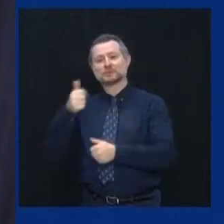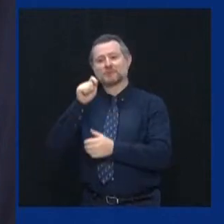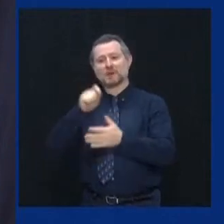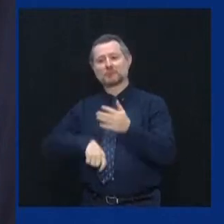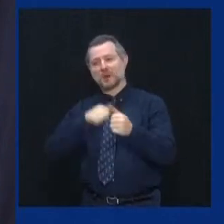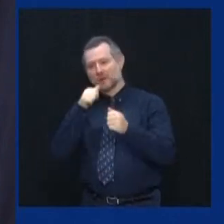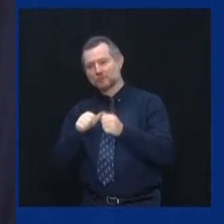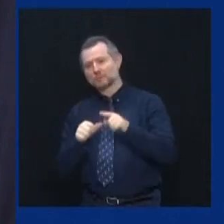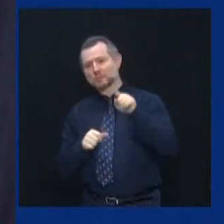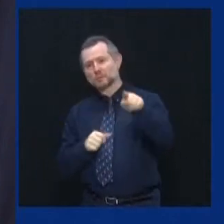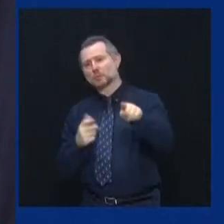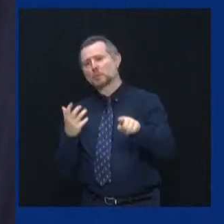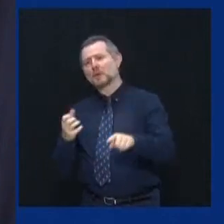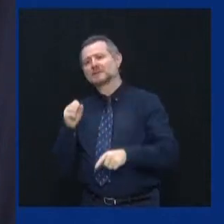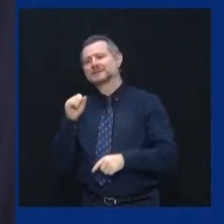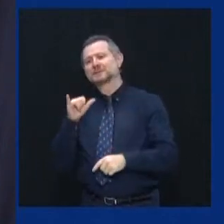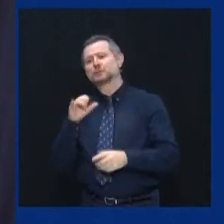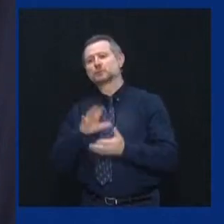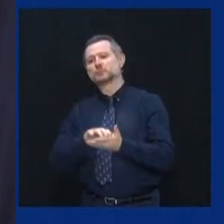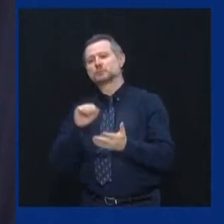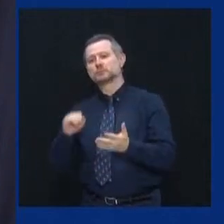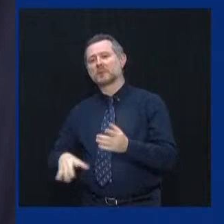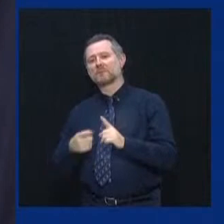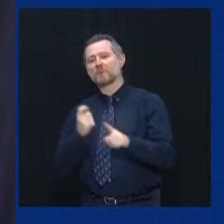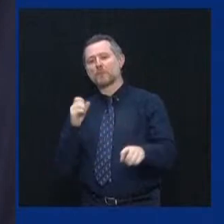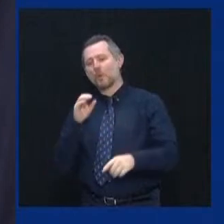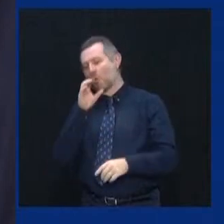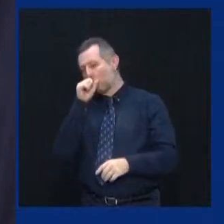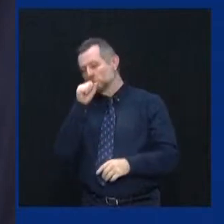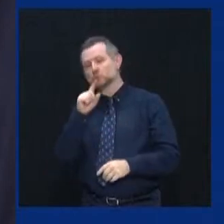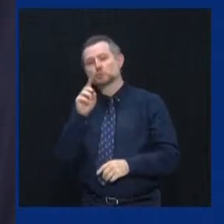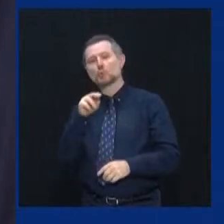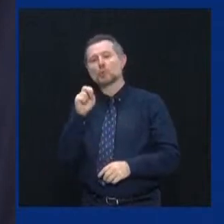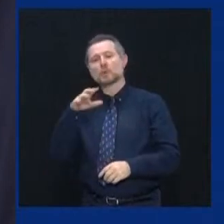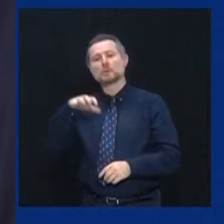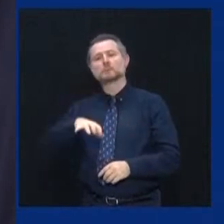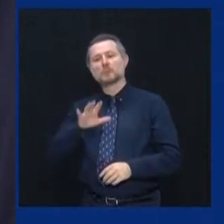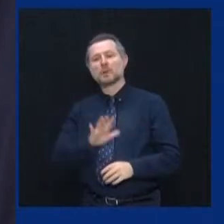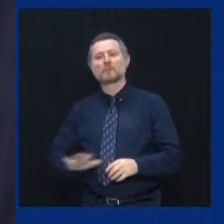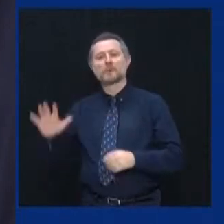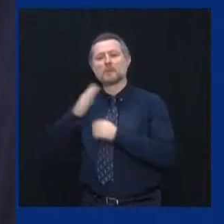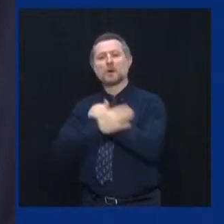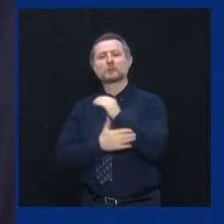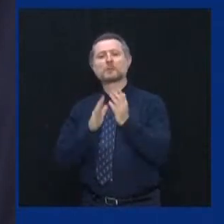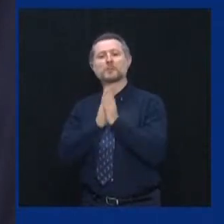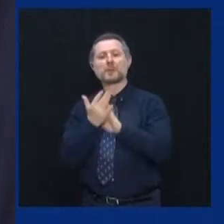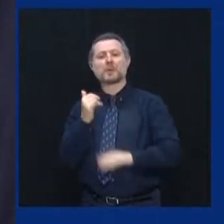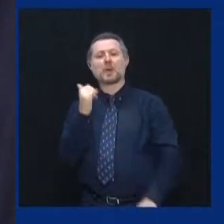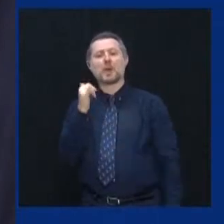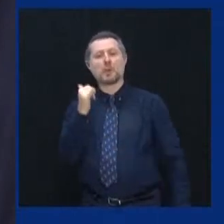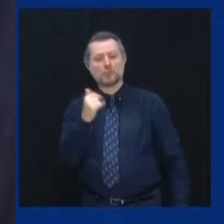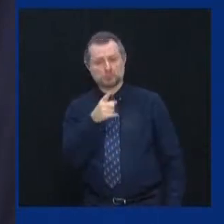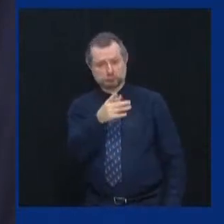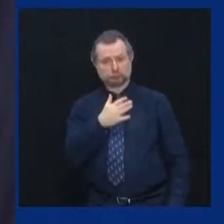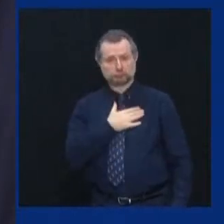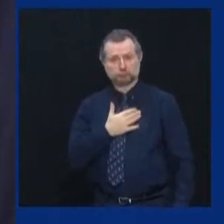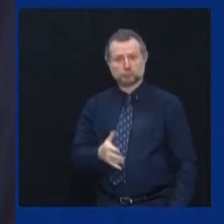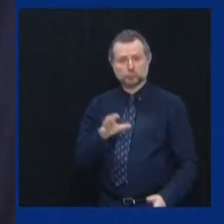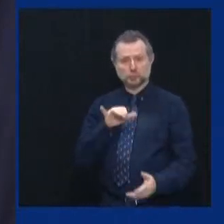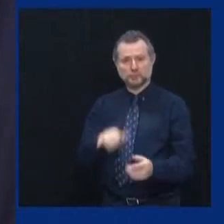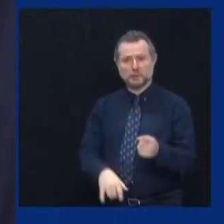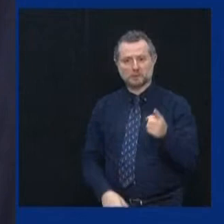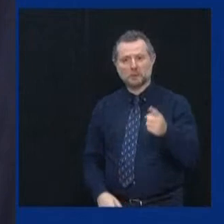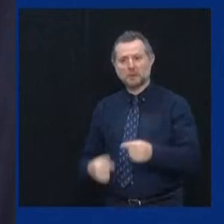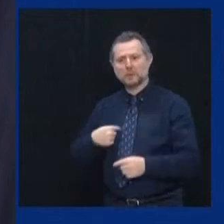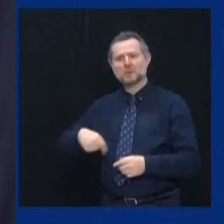of an orange zone and instead put the entire county into a yellow zone. Is that something you would consider, so that there are still some